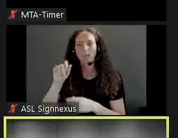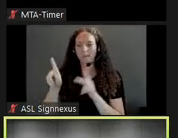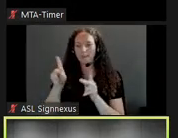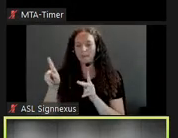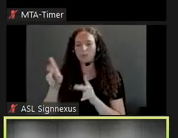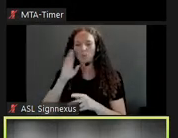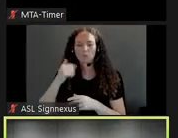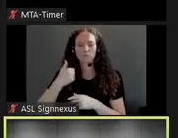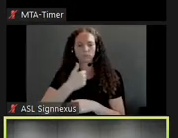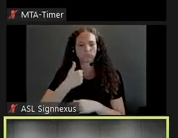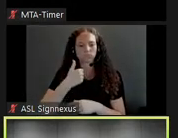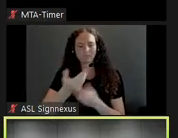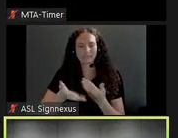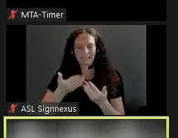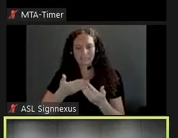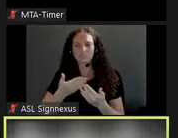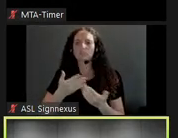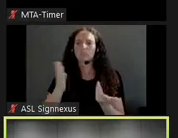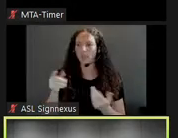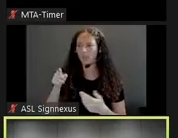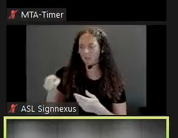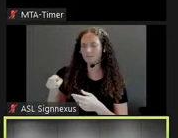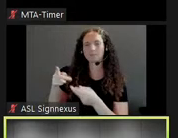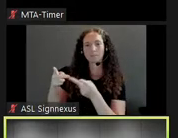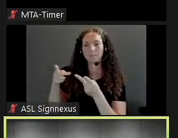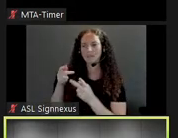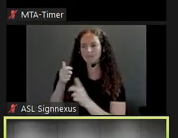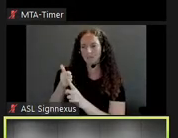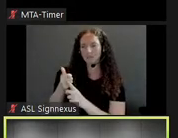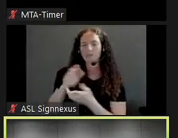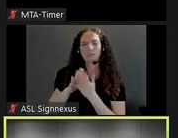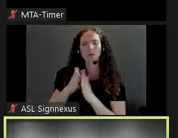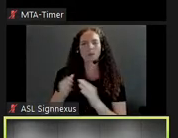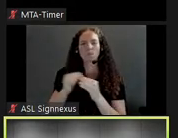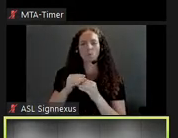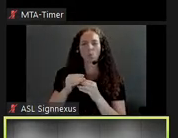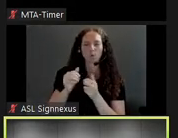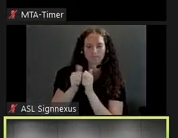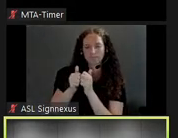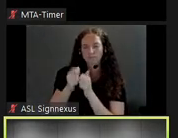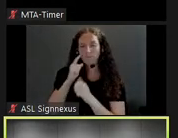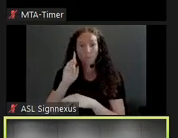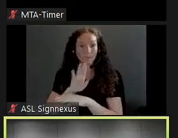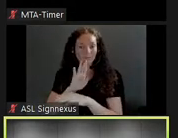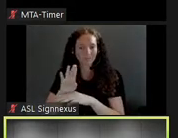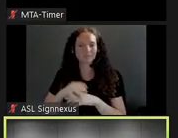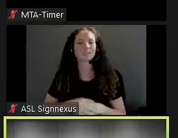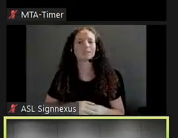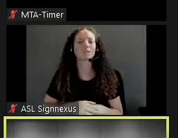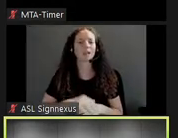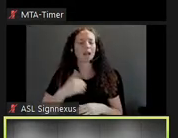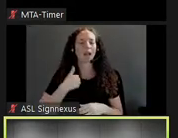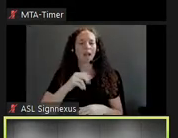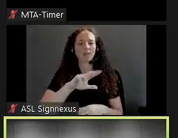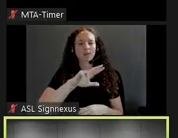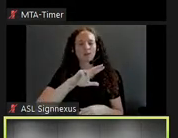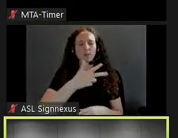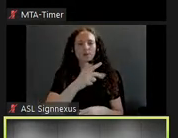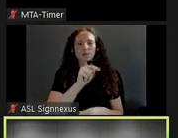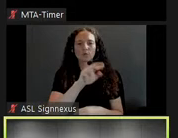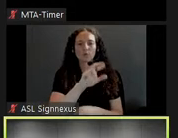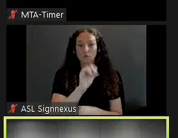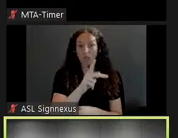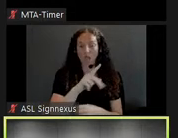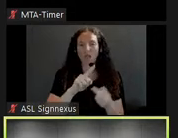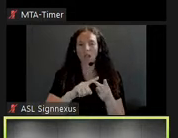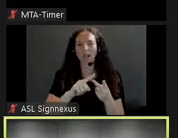more competitive business destination. Mainline Third Track, which will be activated in segments throughout this year, and service to Long Island Railroad's